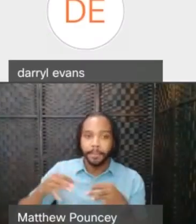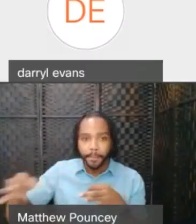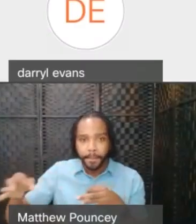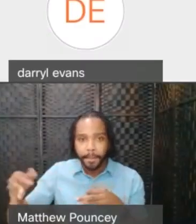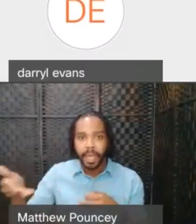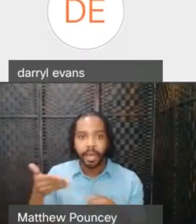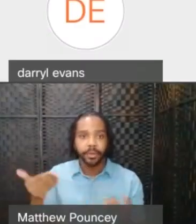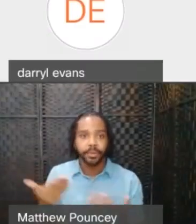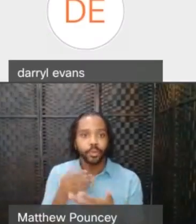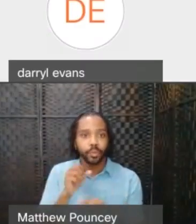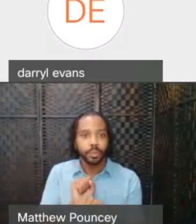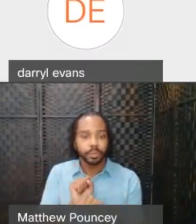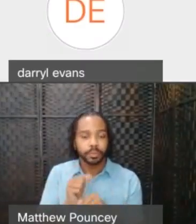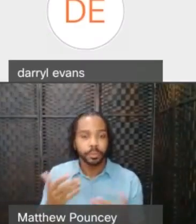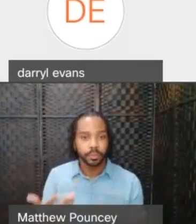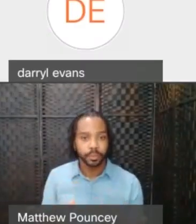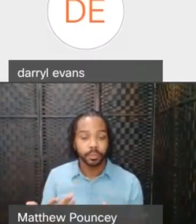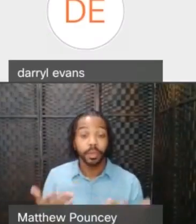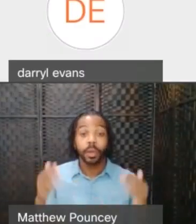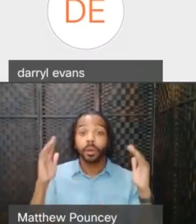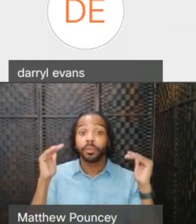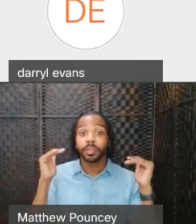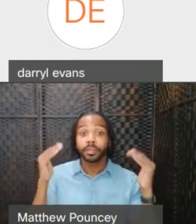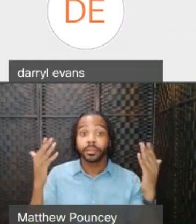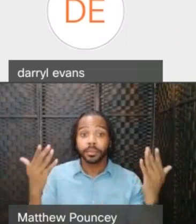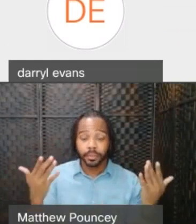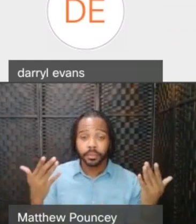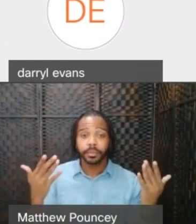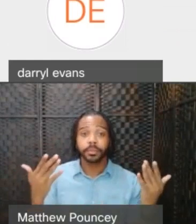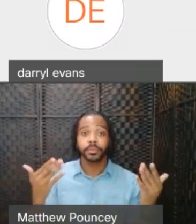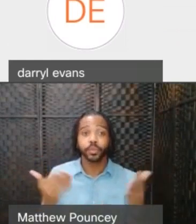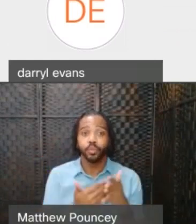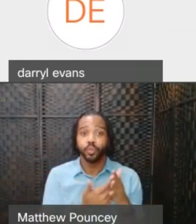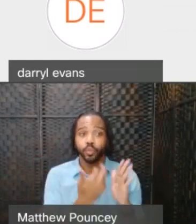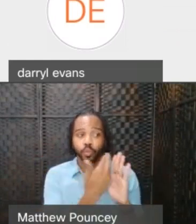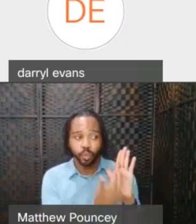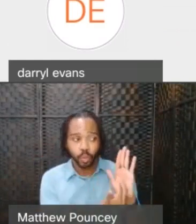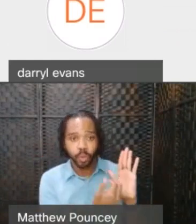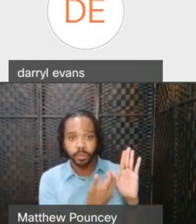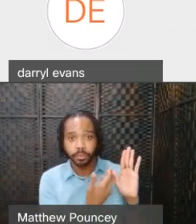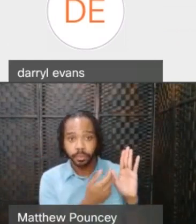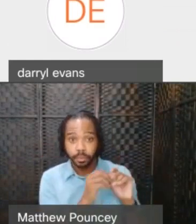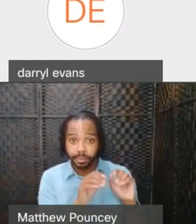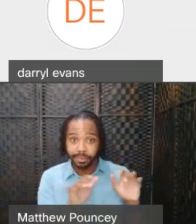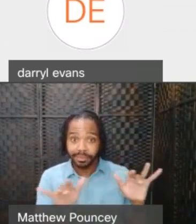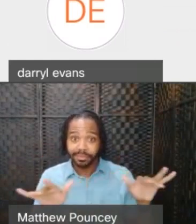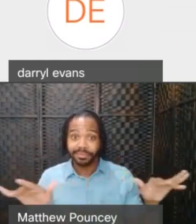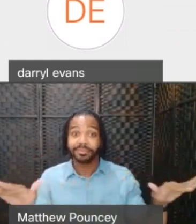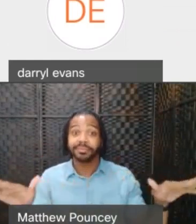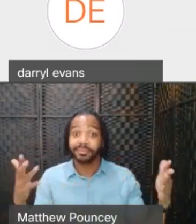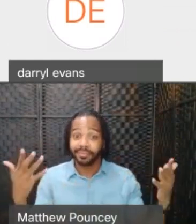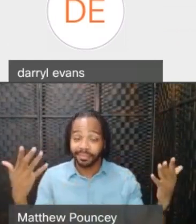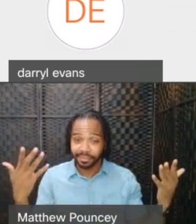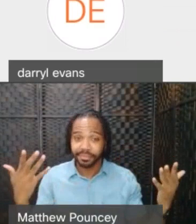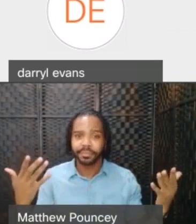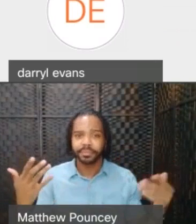So yes, hopefully as these mandates spread,